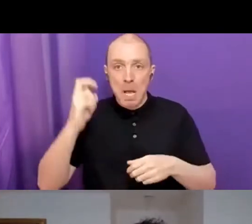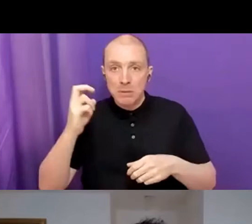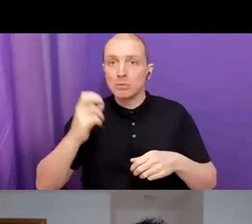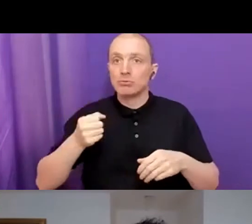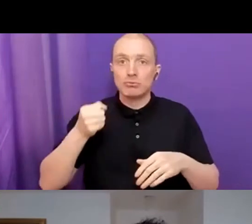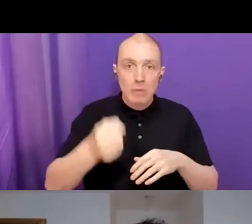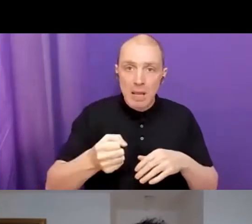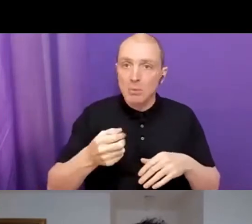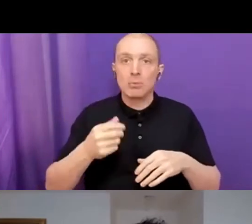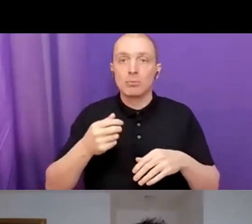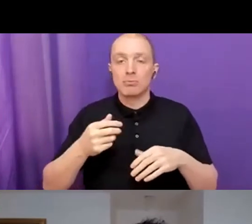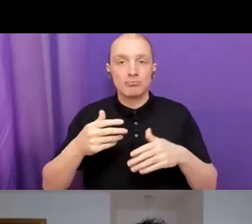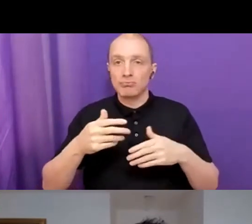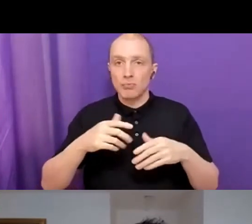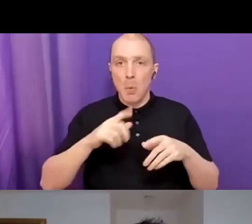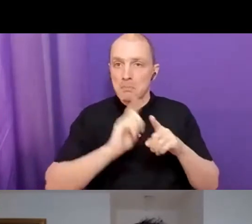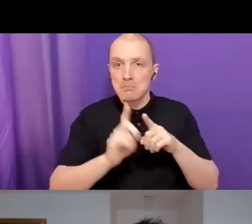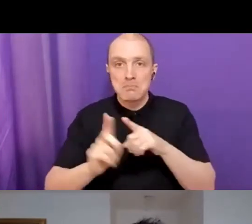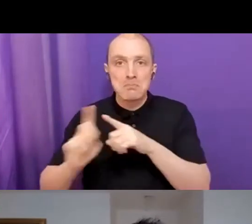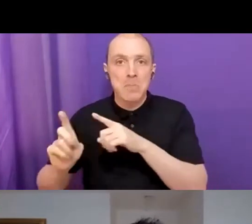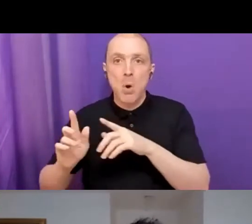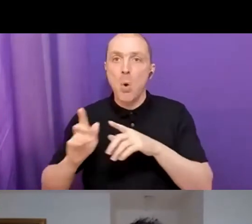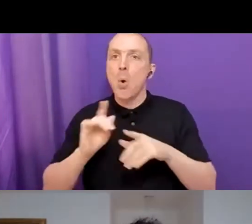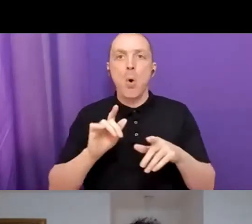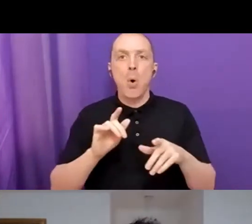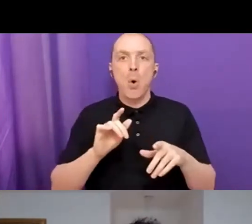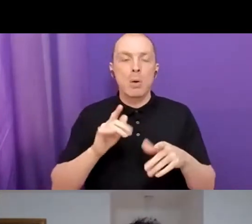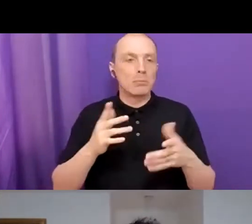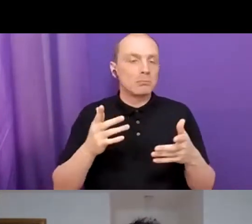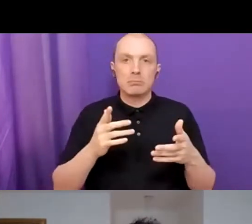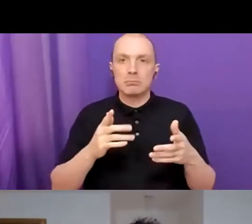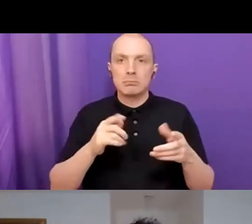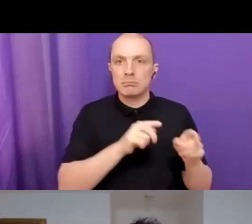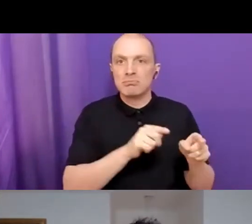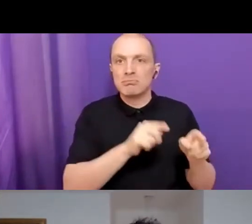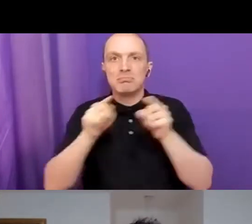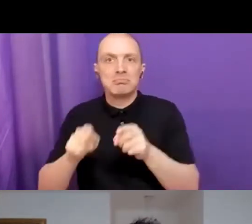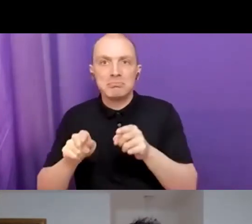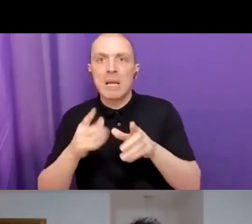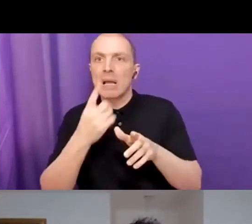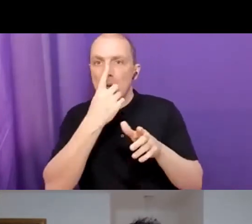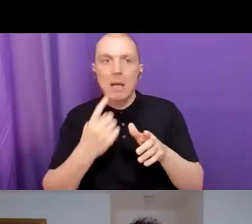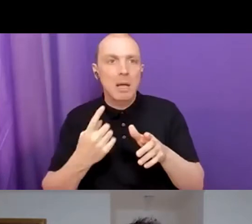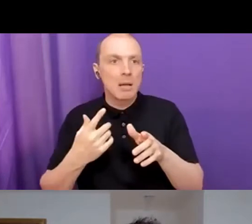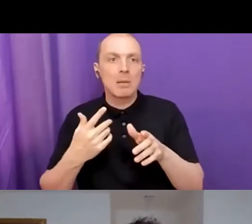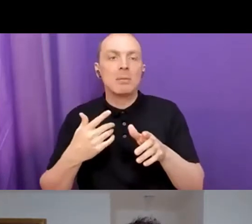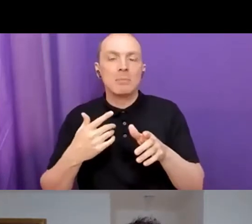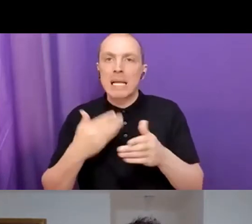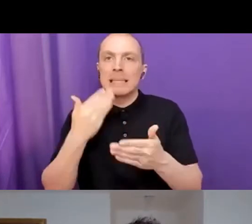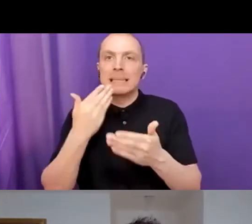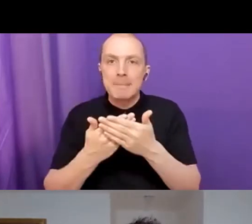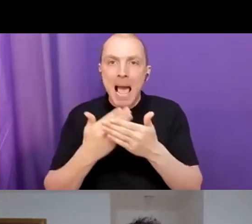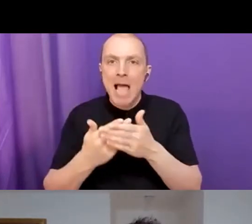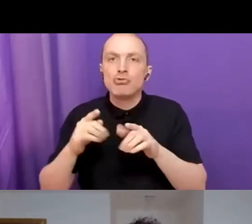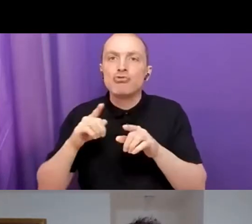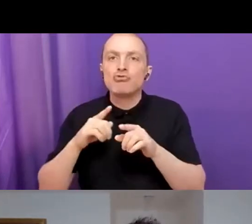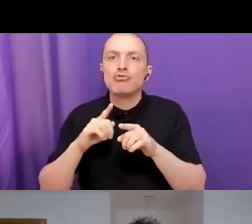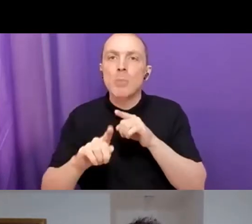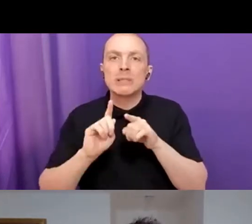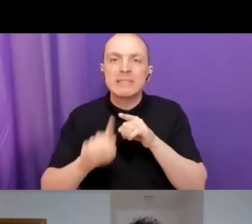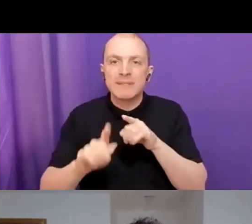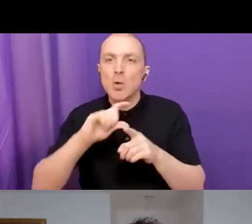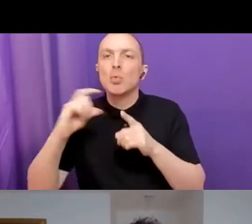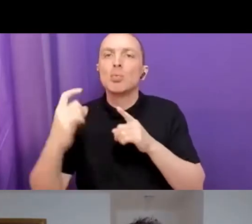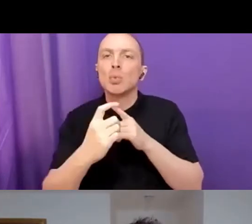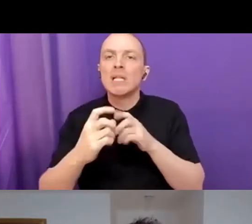rail, tram, etc., or non-traditional modes of travel, like demand responsive transport, community transport, or the